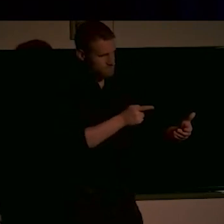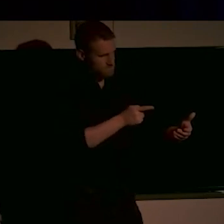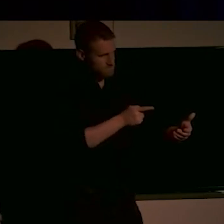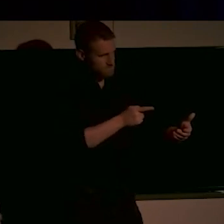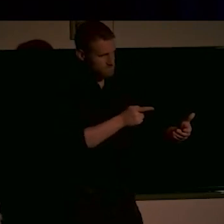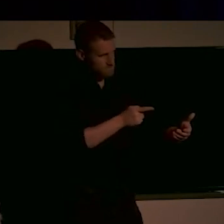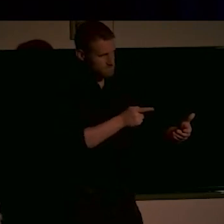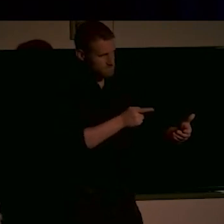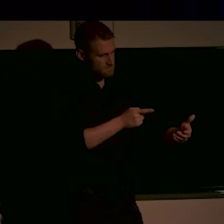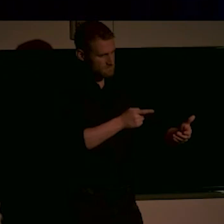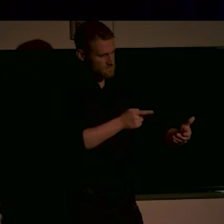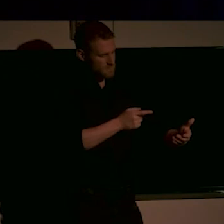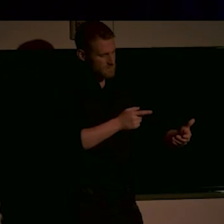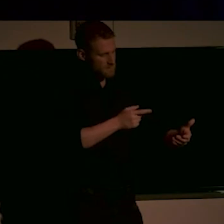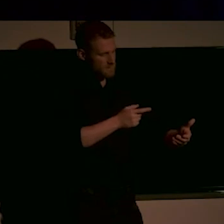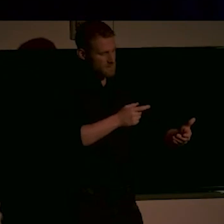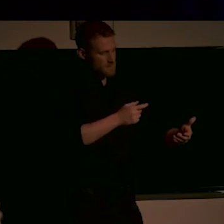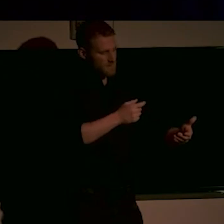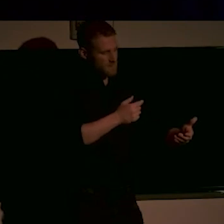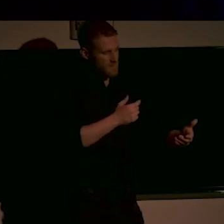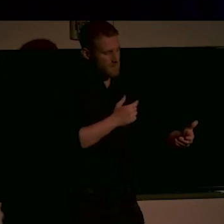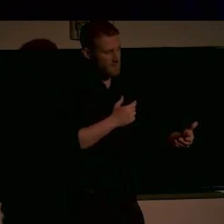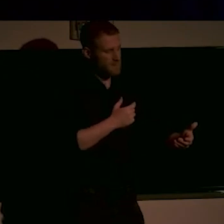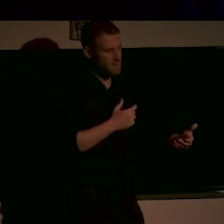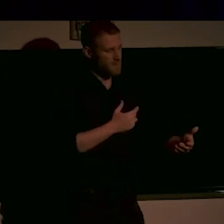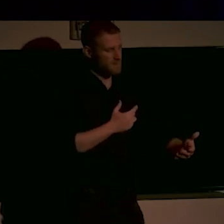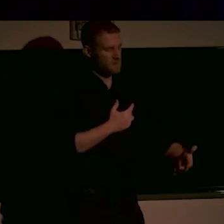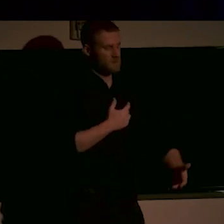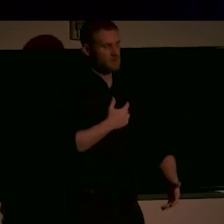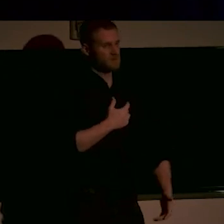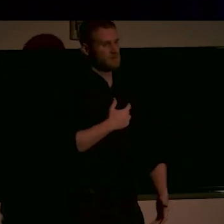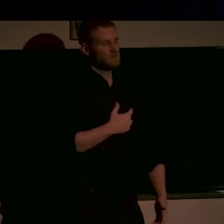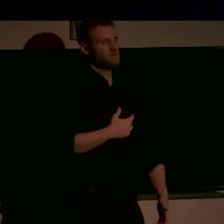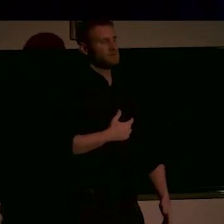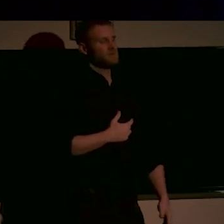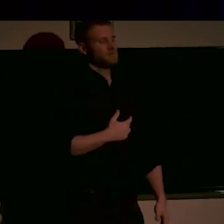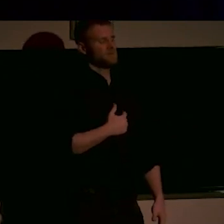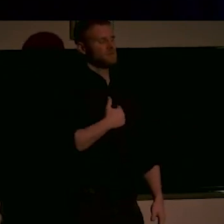love oh I'm